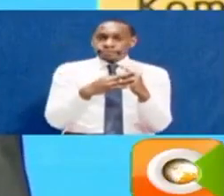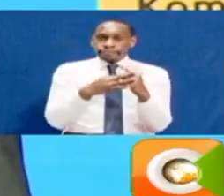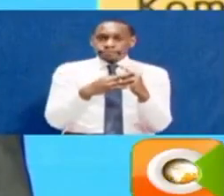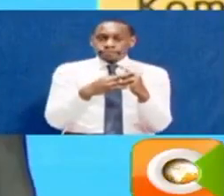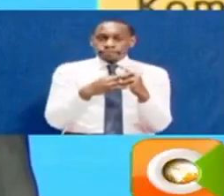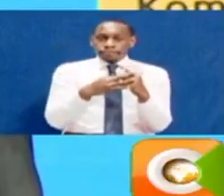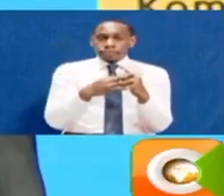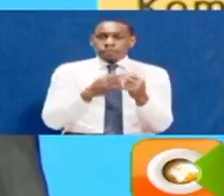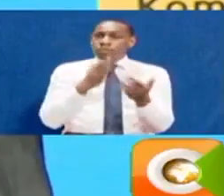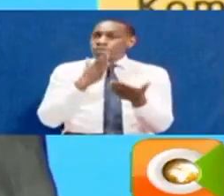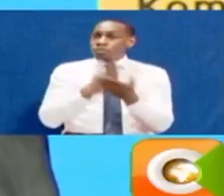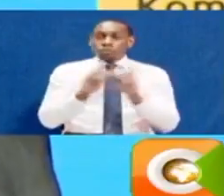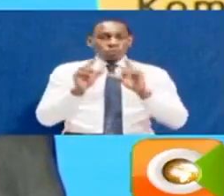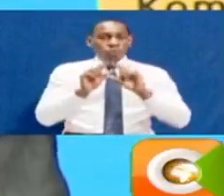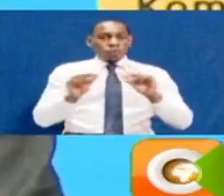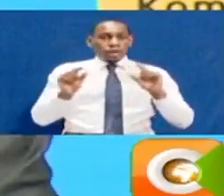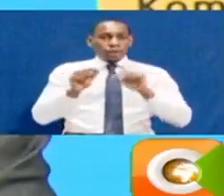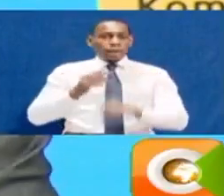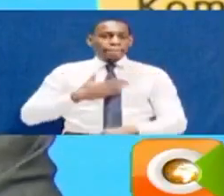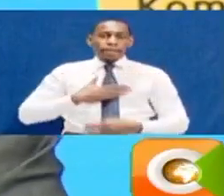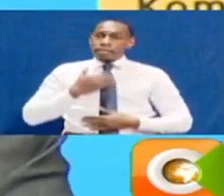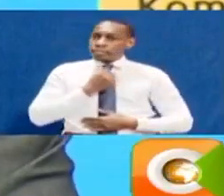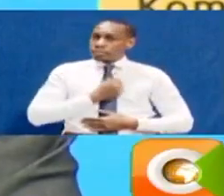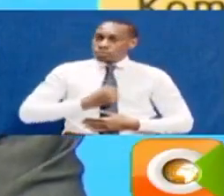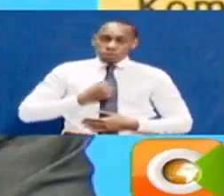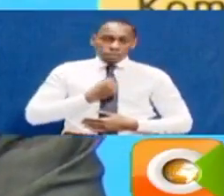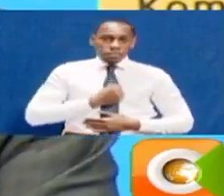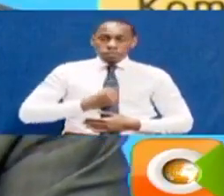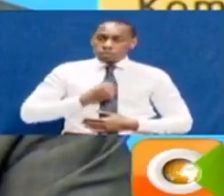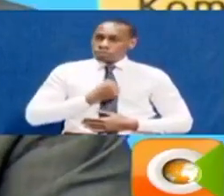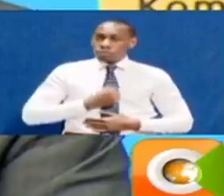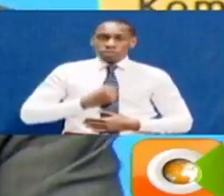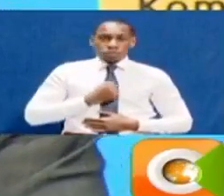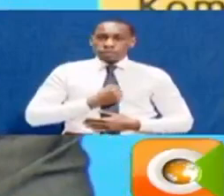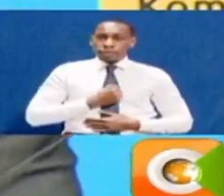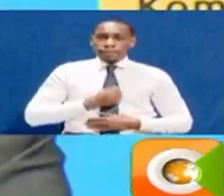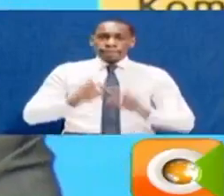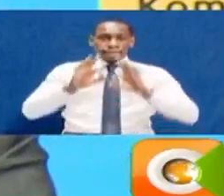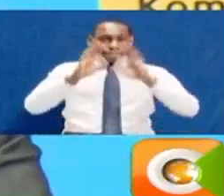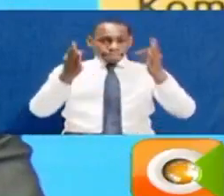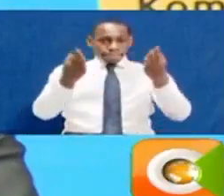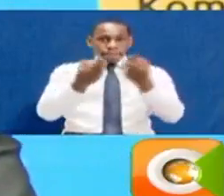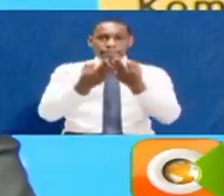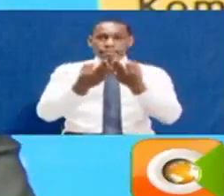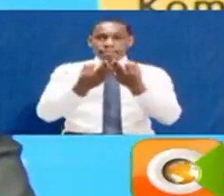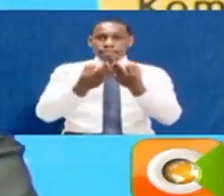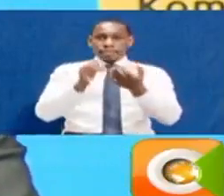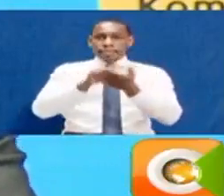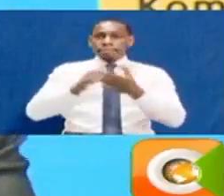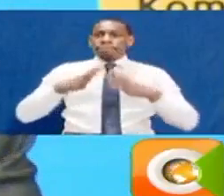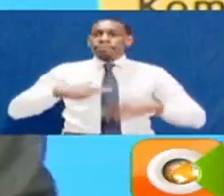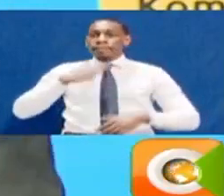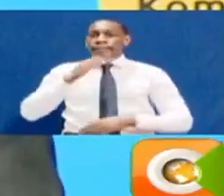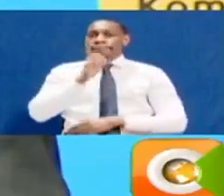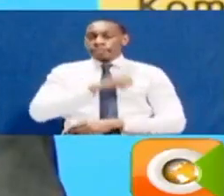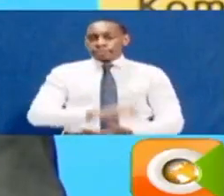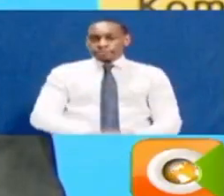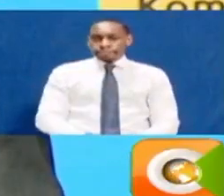I send my heartfelt deepest condolences to the family of the departed.